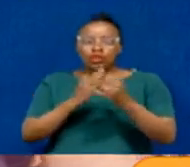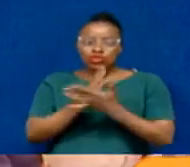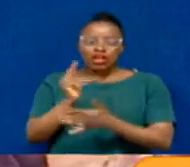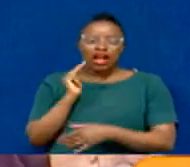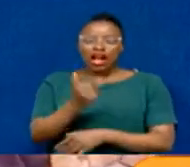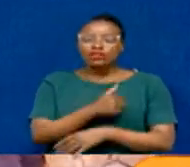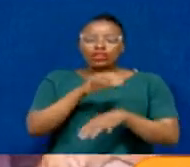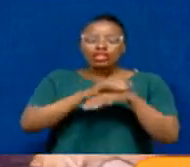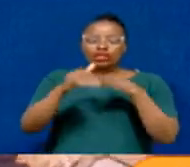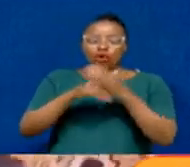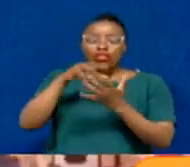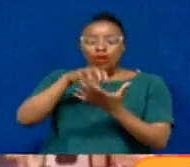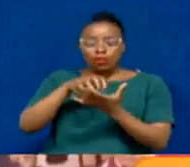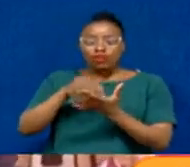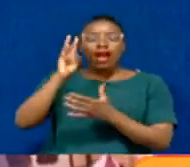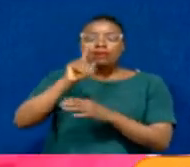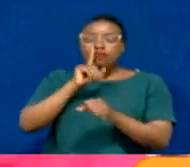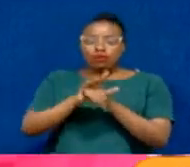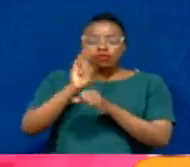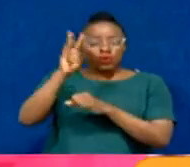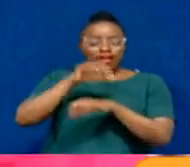we scoop all the seats, and I can assure you we scoop